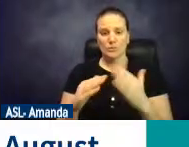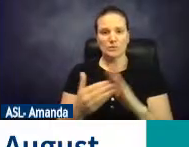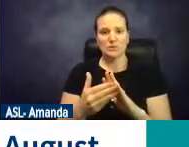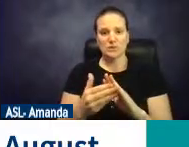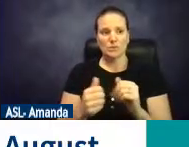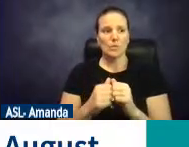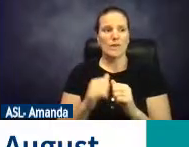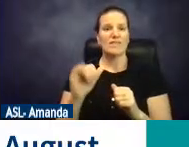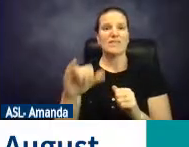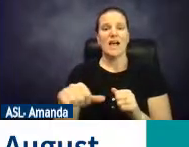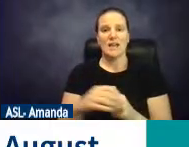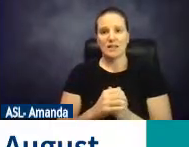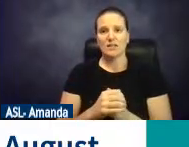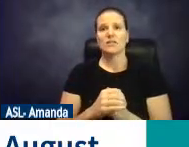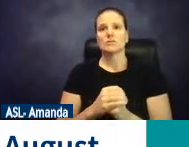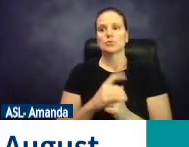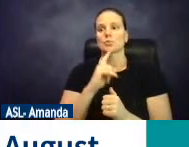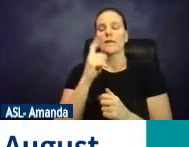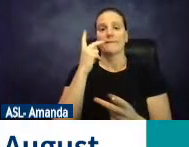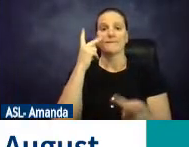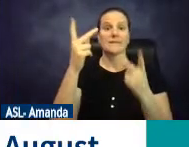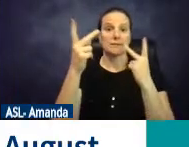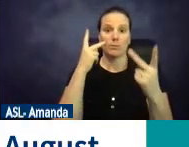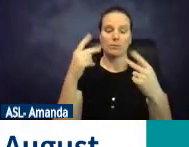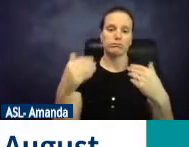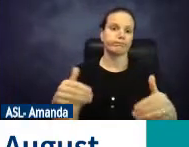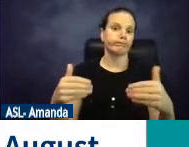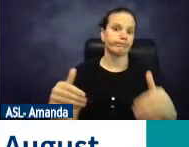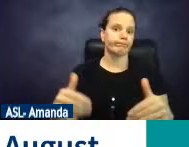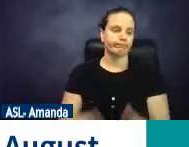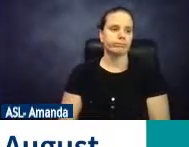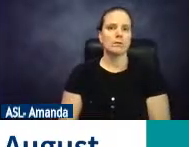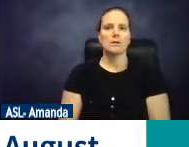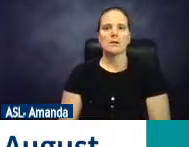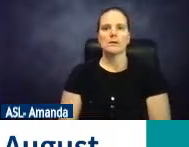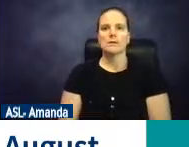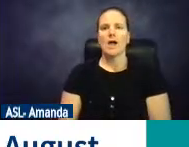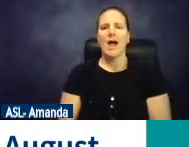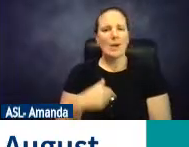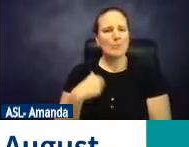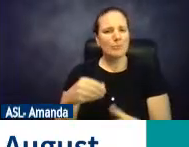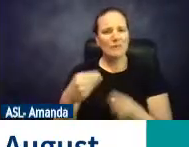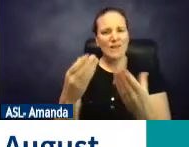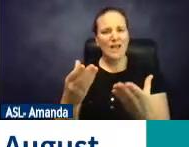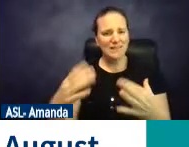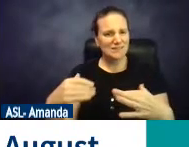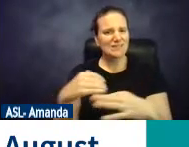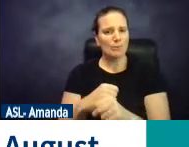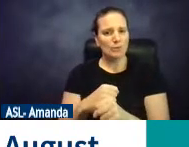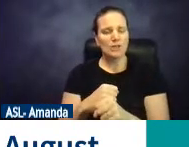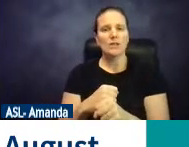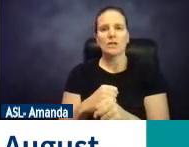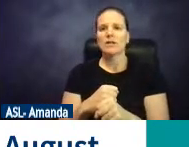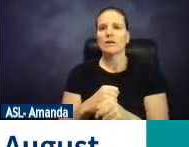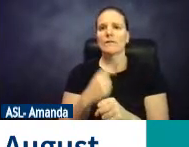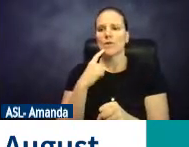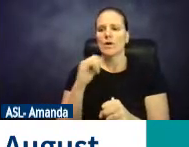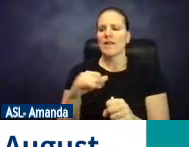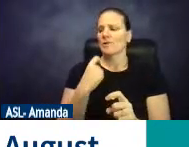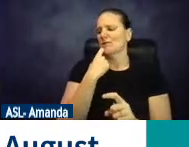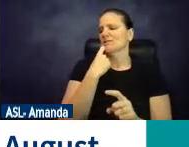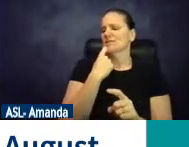really visible. So I'm providing a summary of the recent architectural